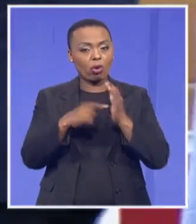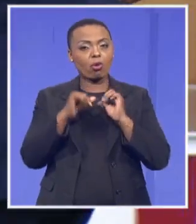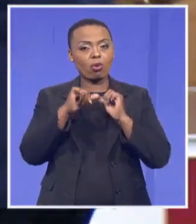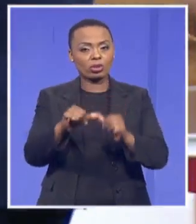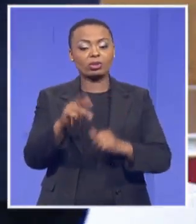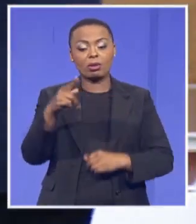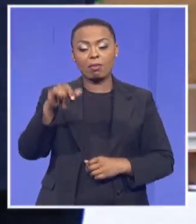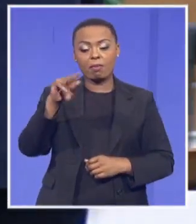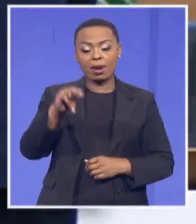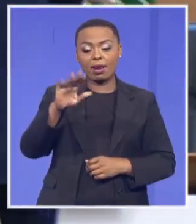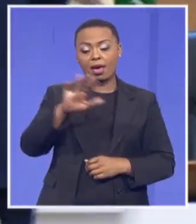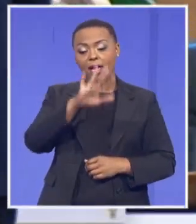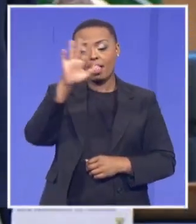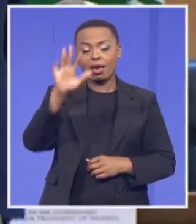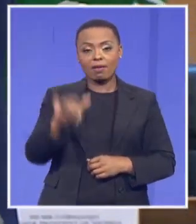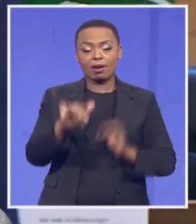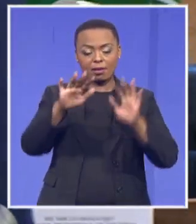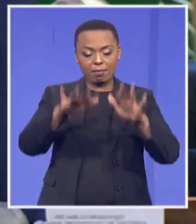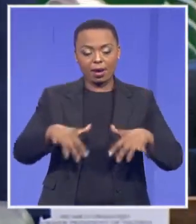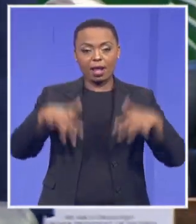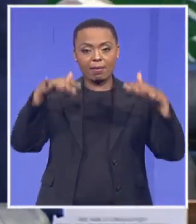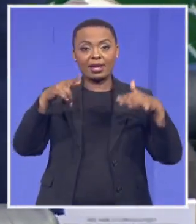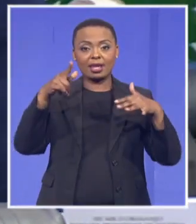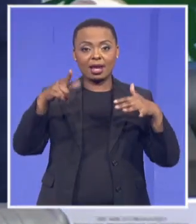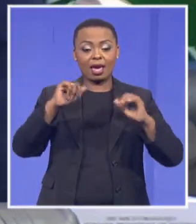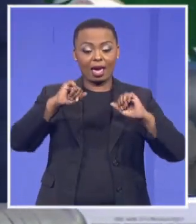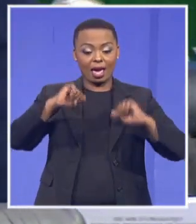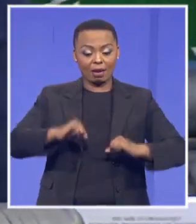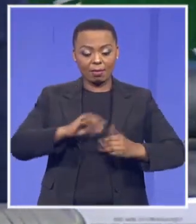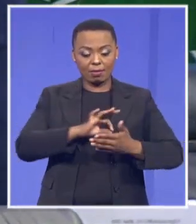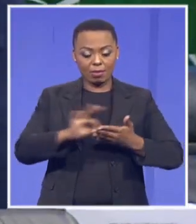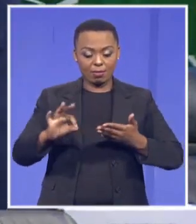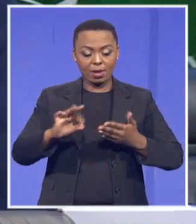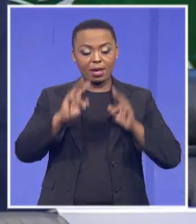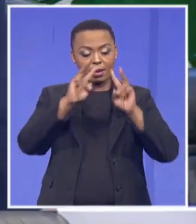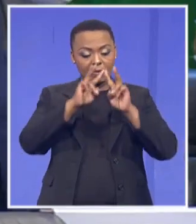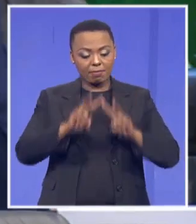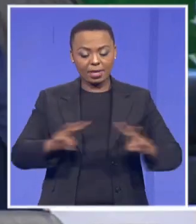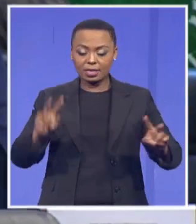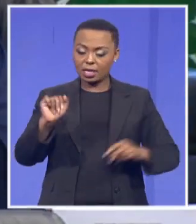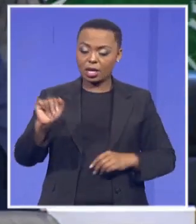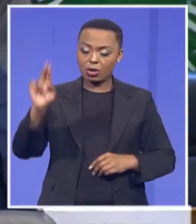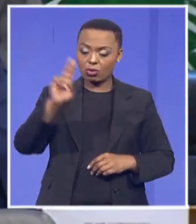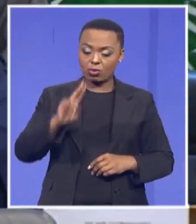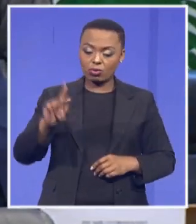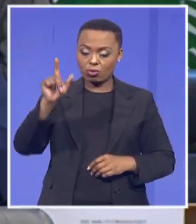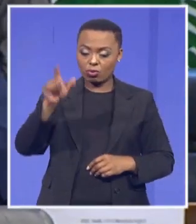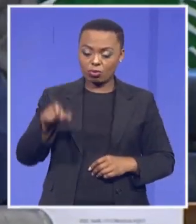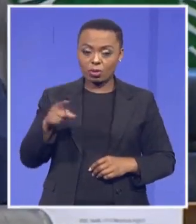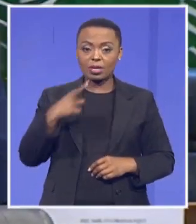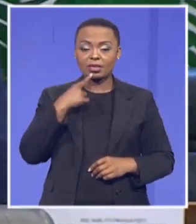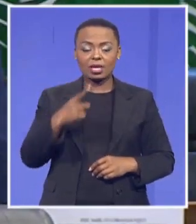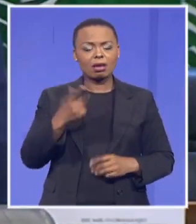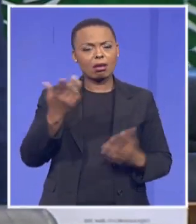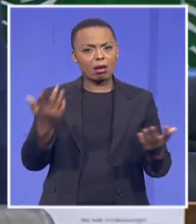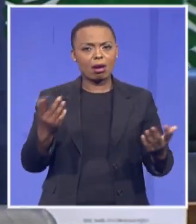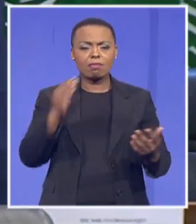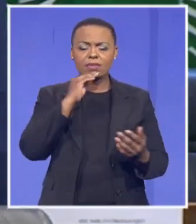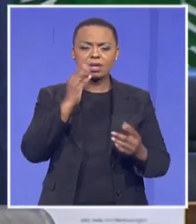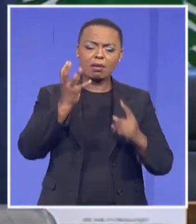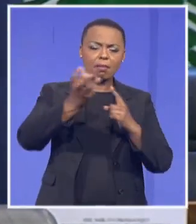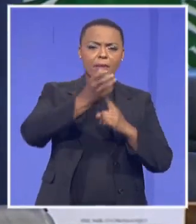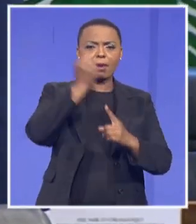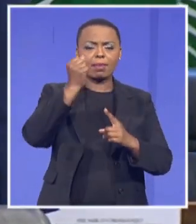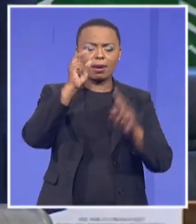Parliament about his recent peace agreement. The AU mediator in the Horn of Africa says achieving peace and